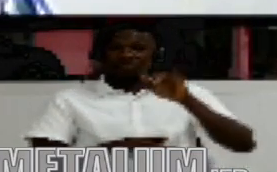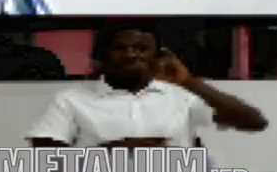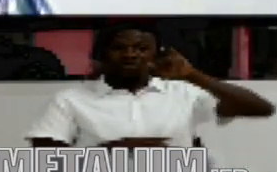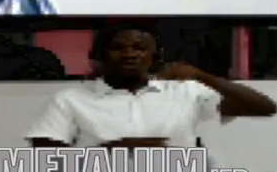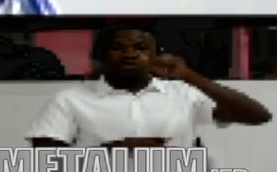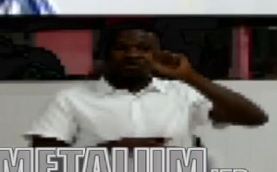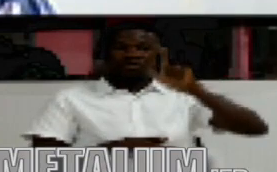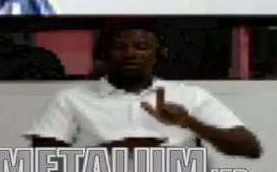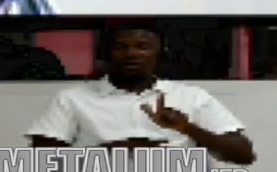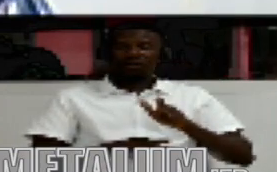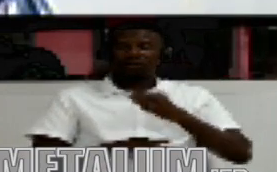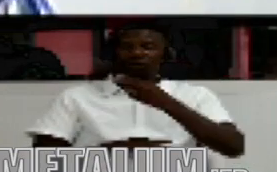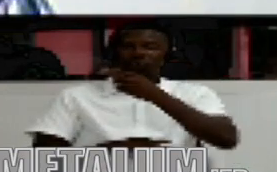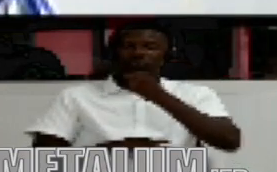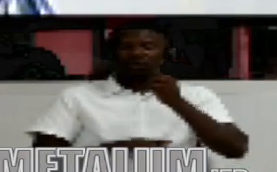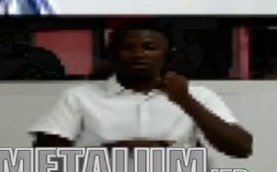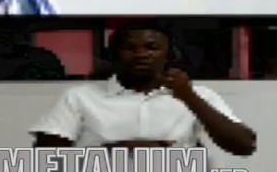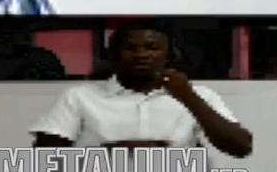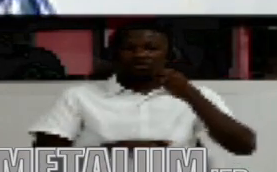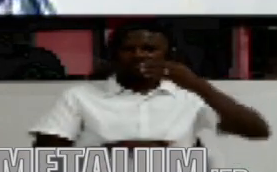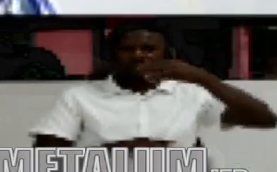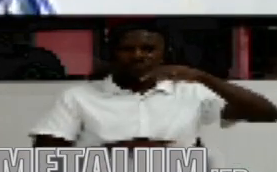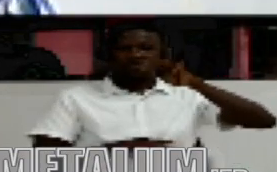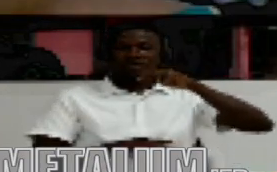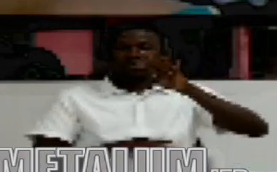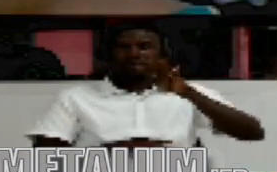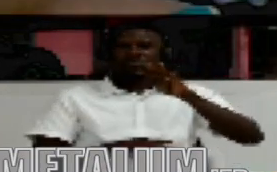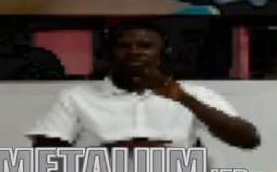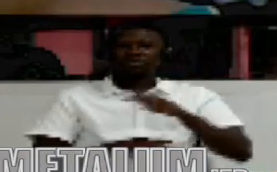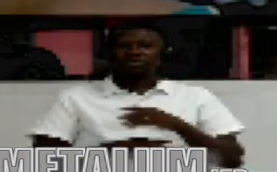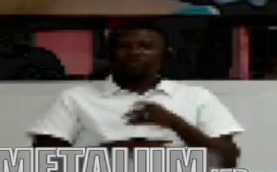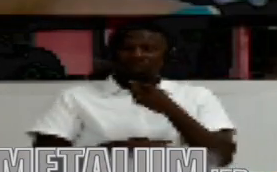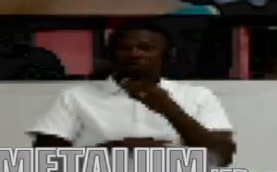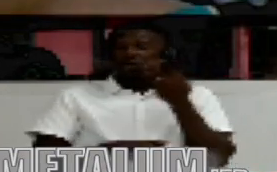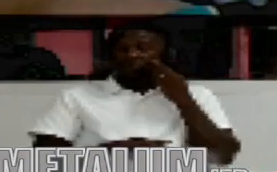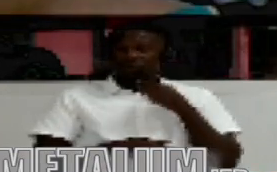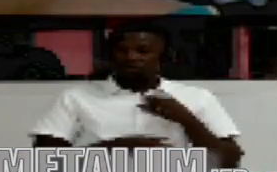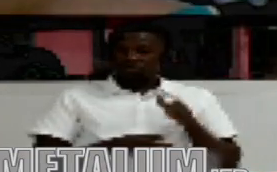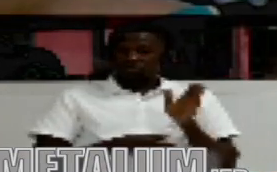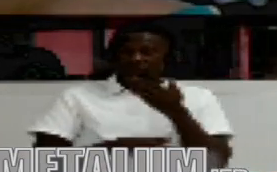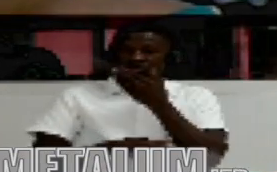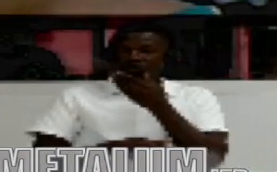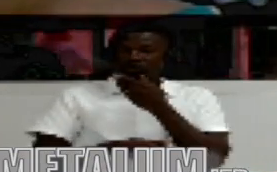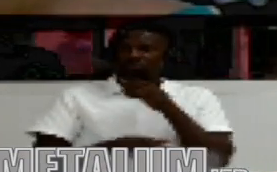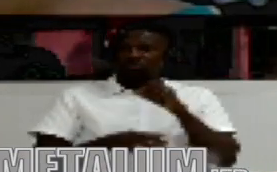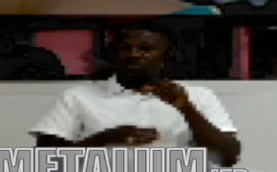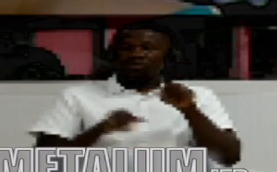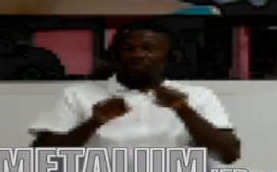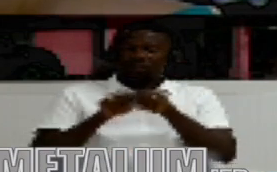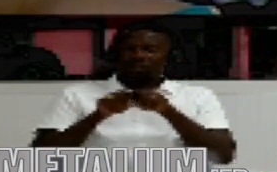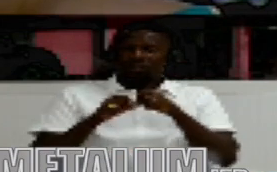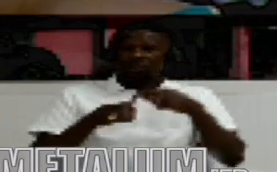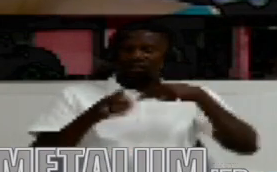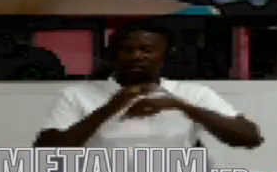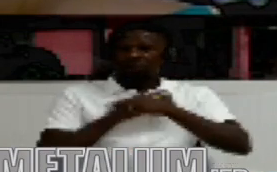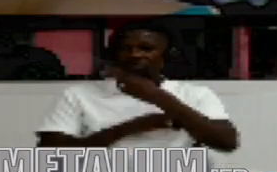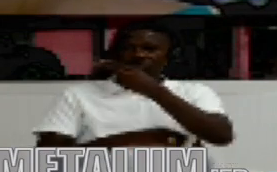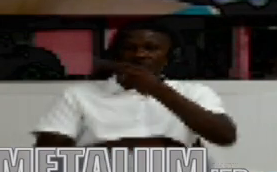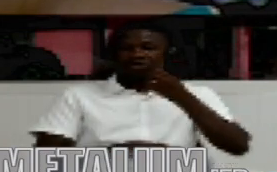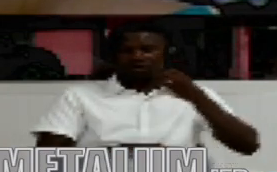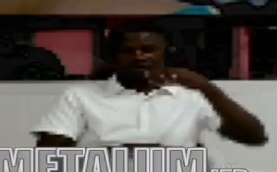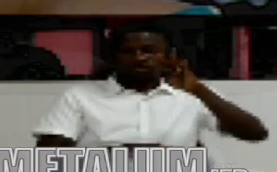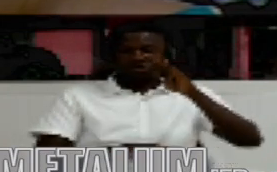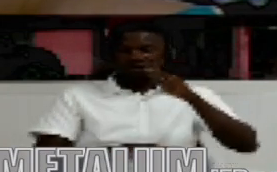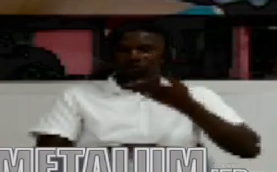11th July 2014. And that is when you went to Senegal in 2014? Yes, exactly. To obtain these